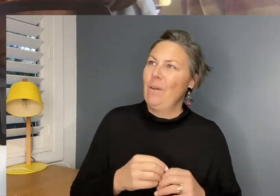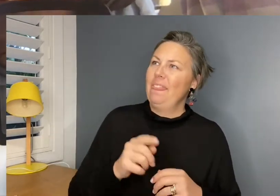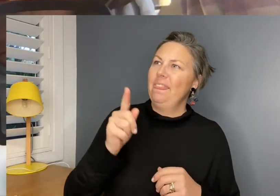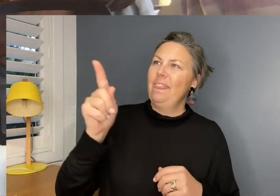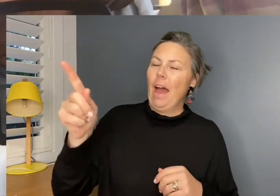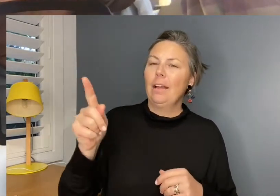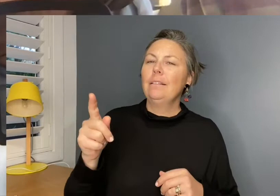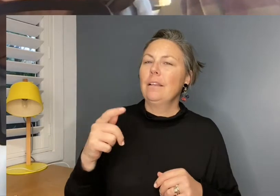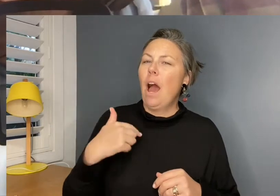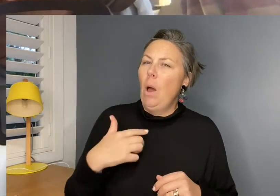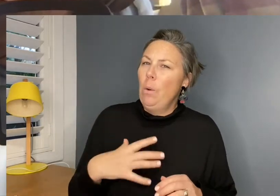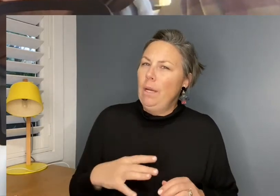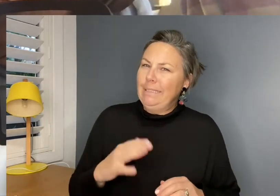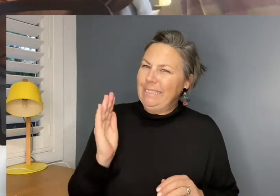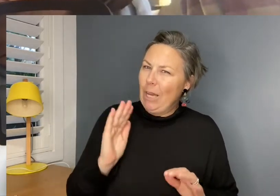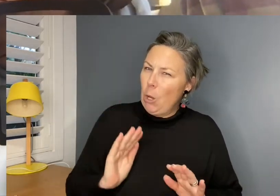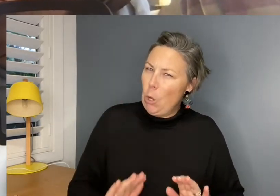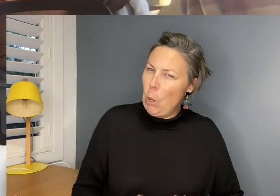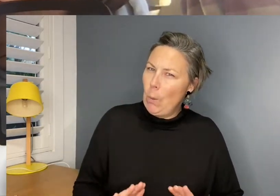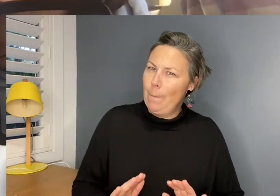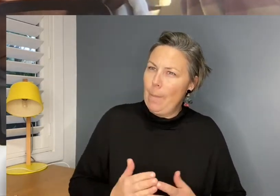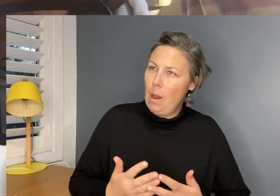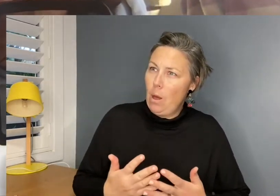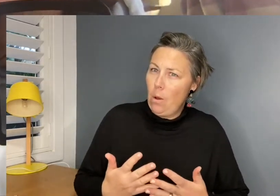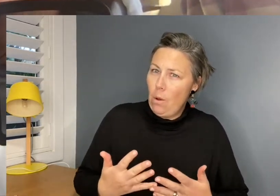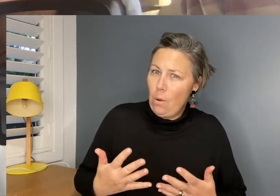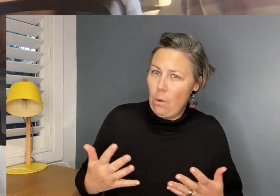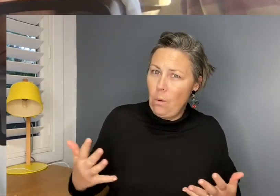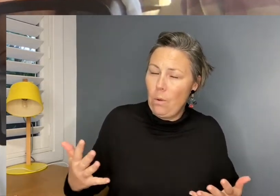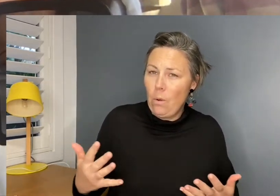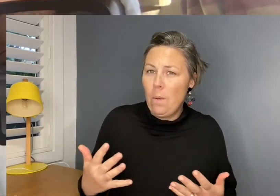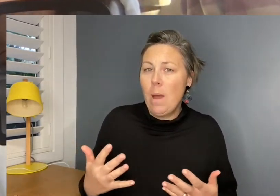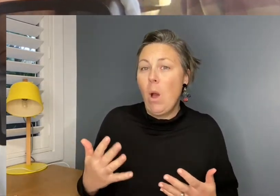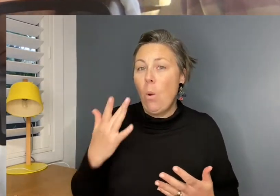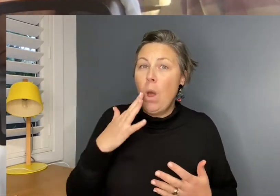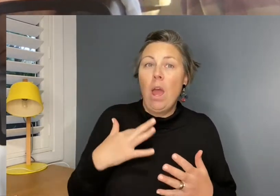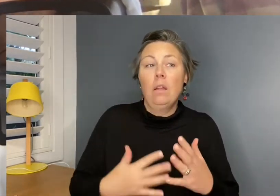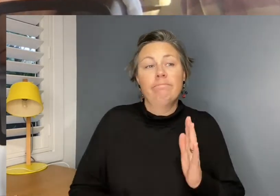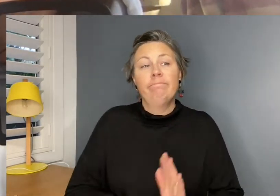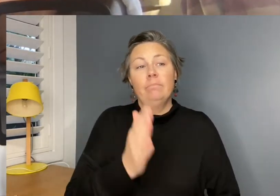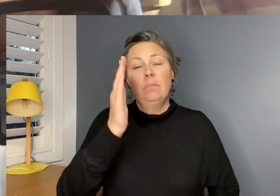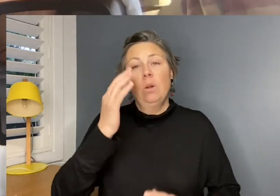in it anymore. I was just in a lot of pain, and it sort of takes